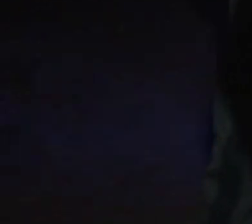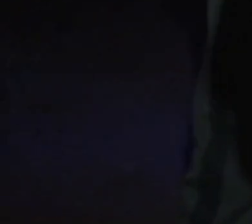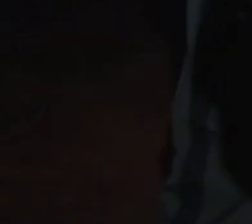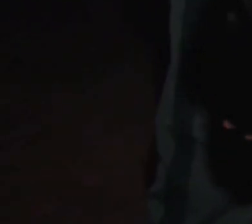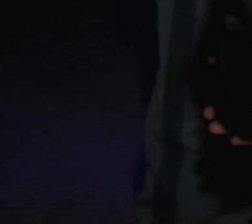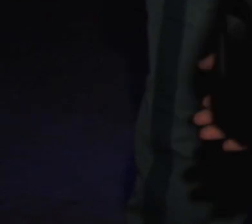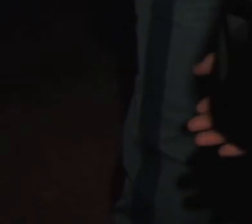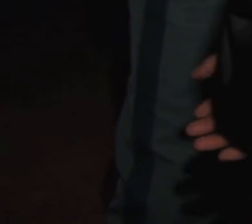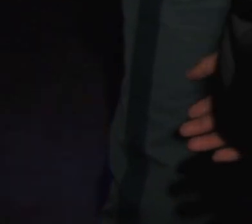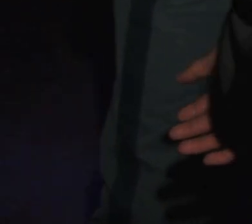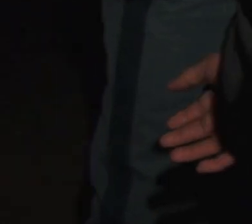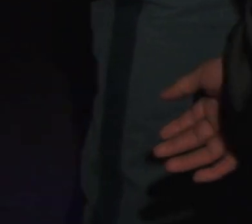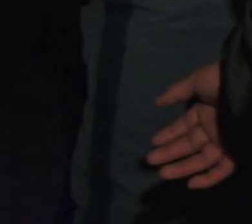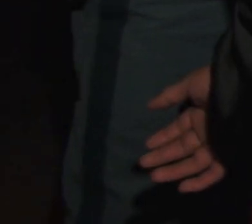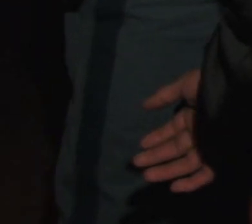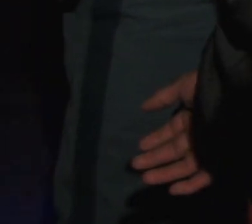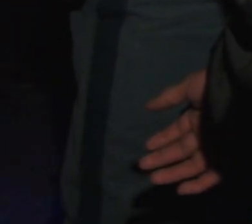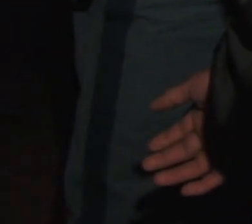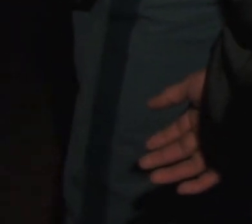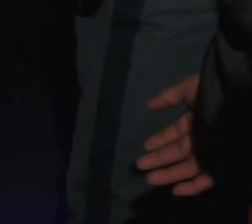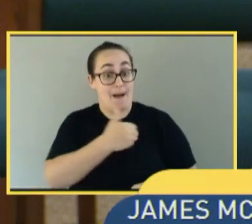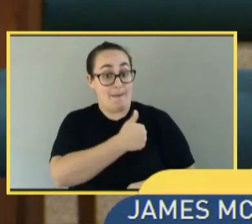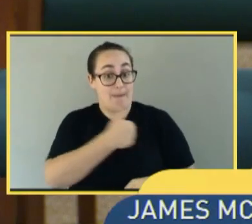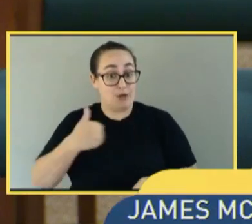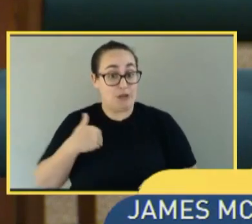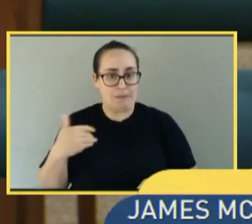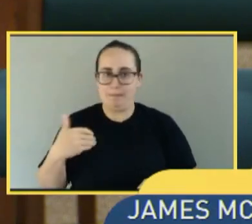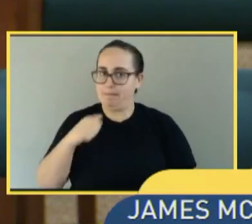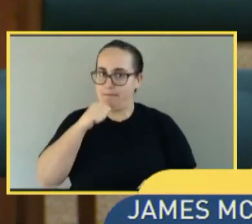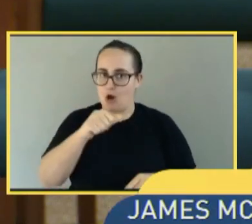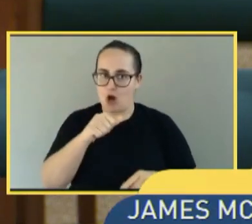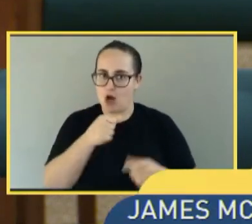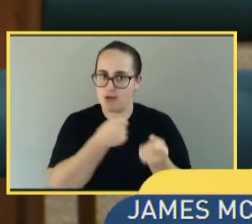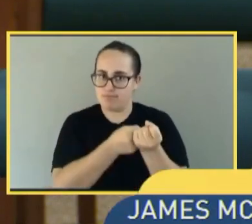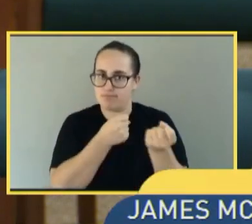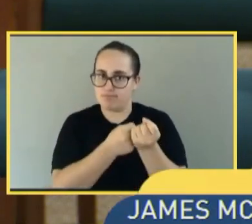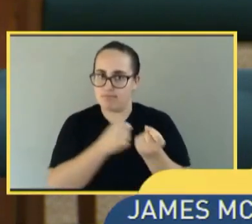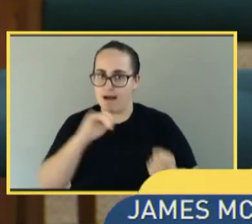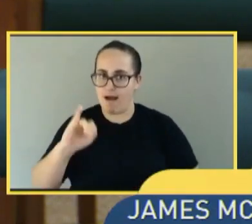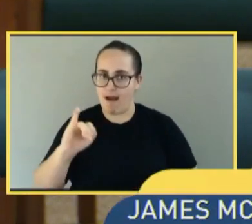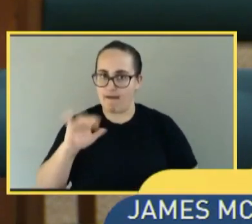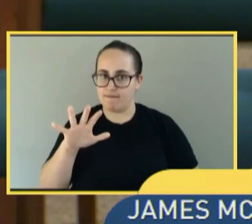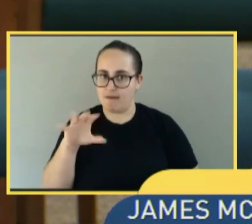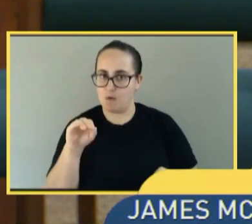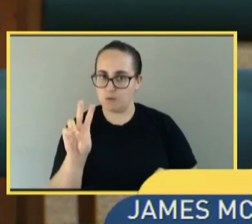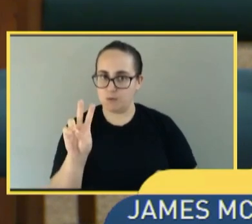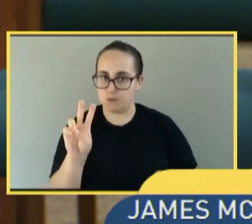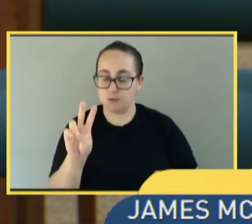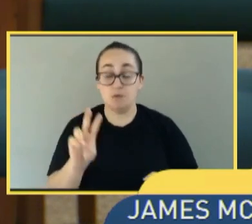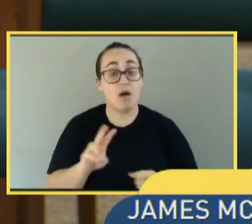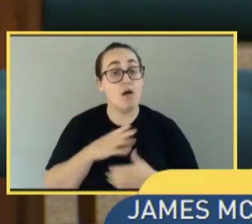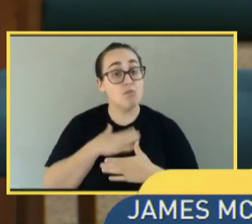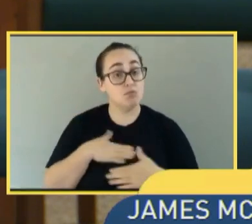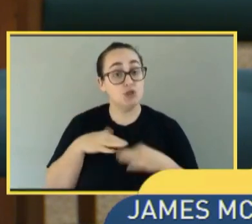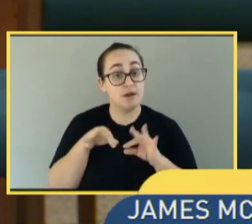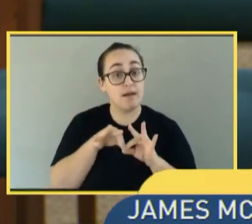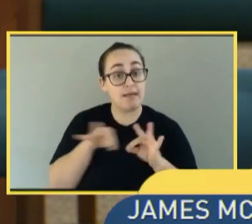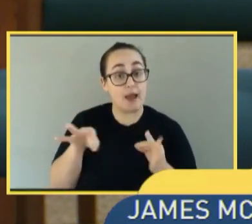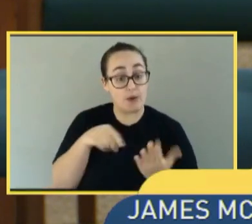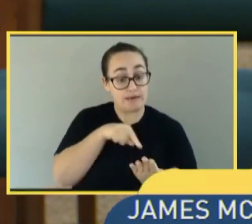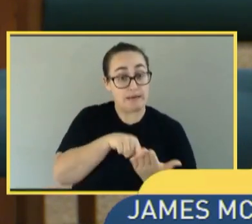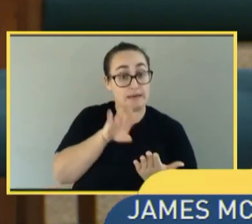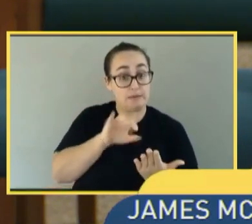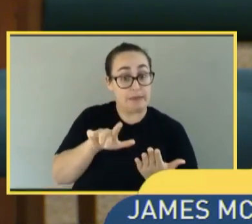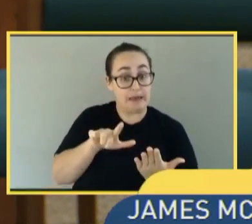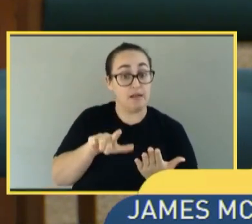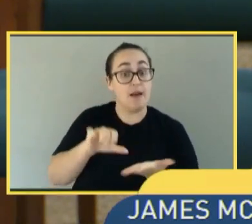cannabis consumption events in certain areas. James McMahon of the Washington Association of Sheriffs and Police Chiefs. We must